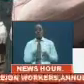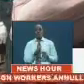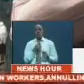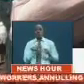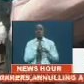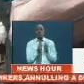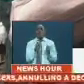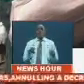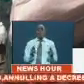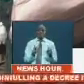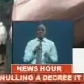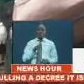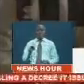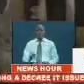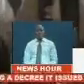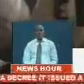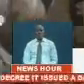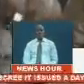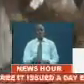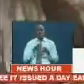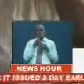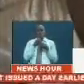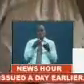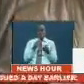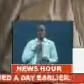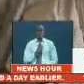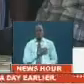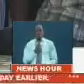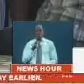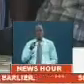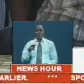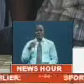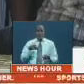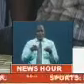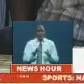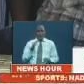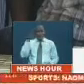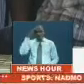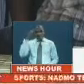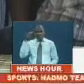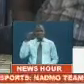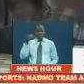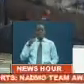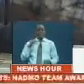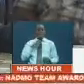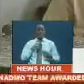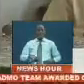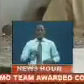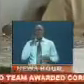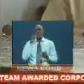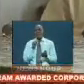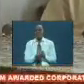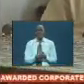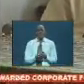entry points in the Volta region. Briefing the committee, the Volta Regional Health Director, Dr. Joseph Tay Nwete, said